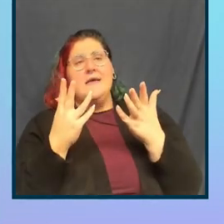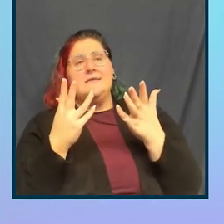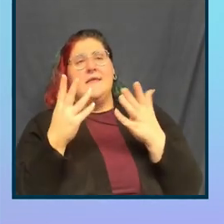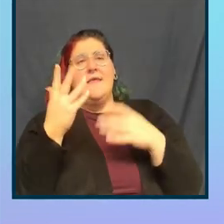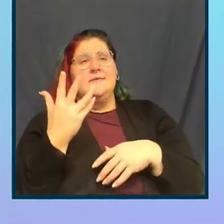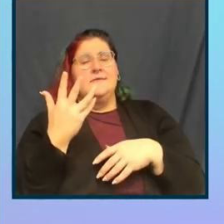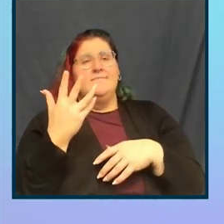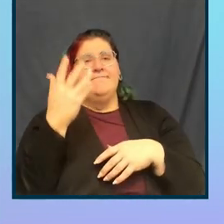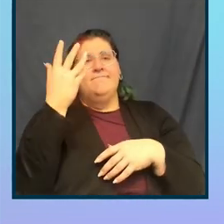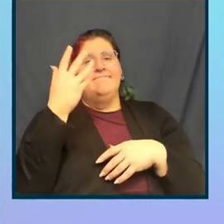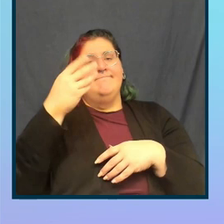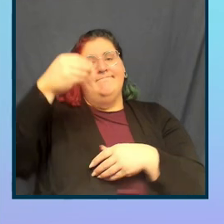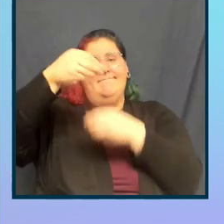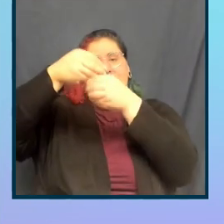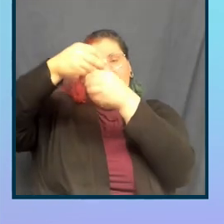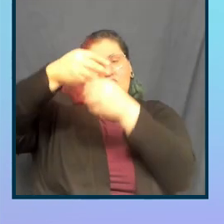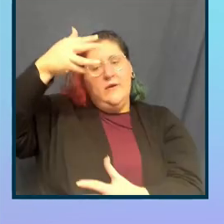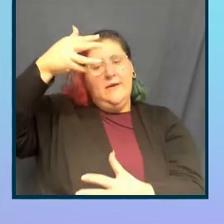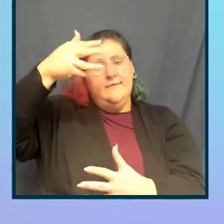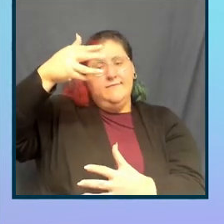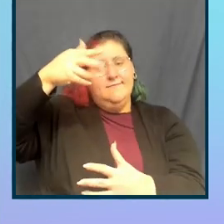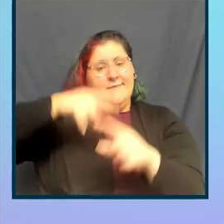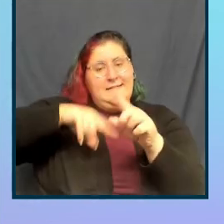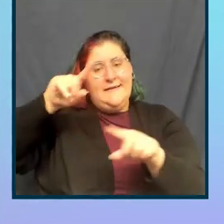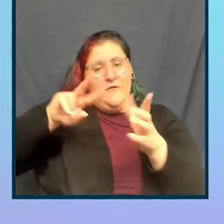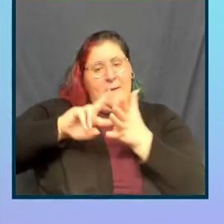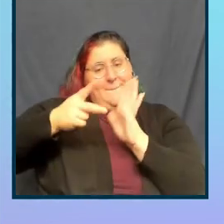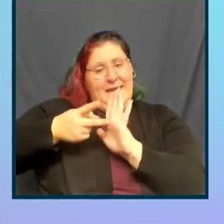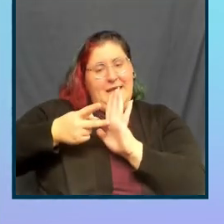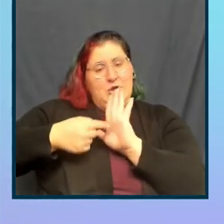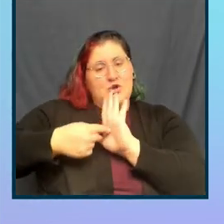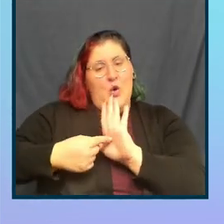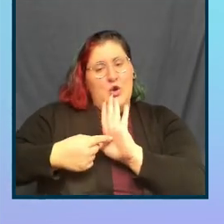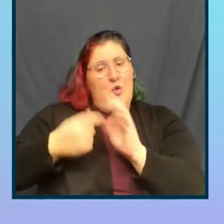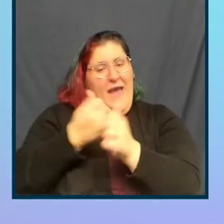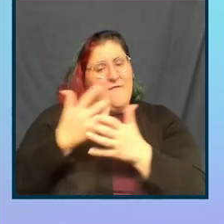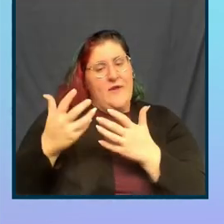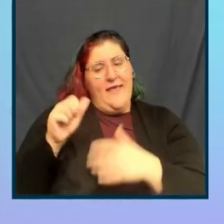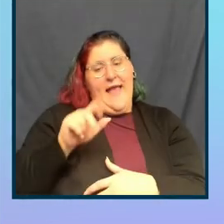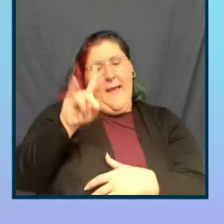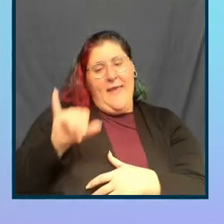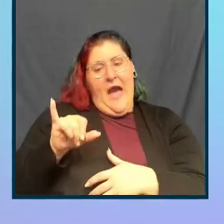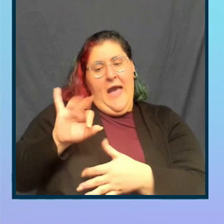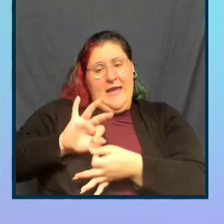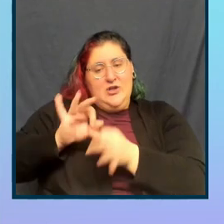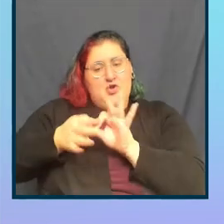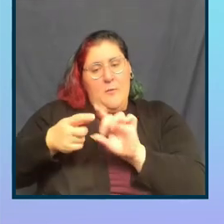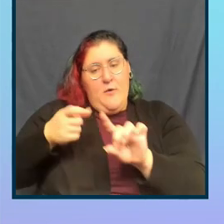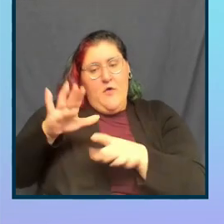meaning that the API has pulled from your content. So you can navigate and traverse through that